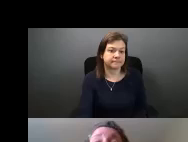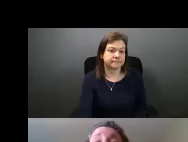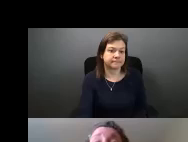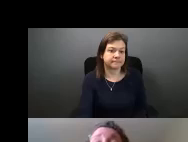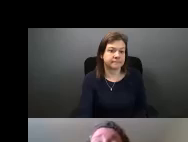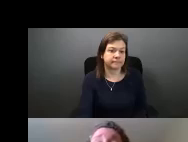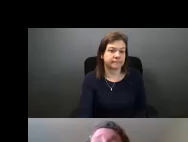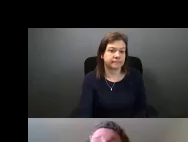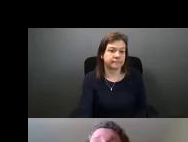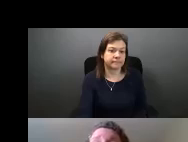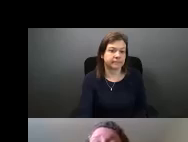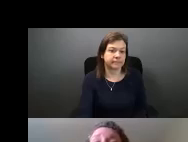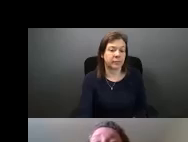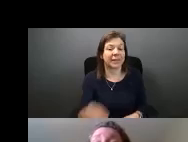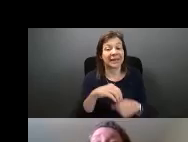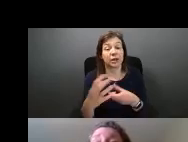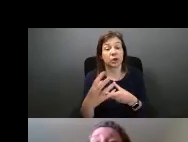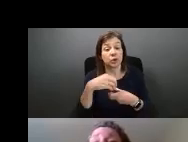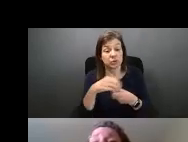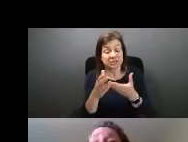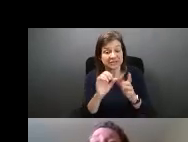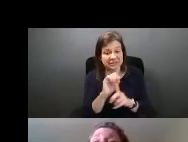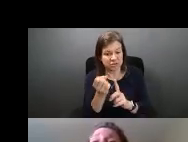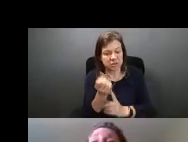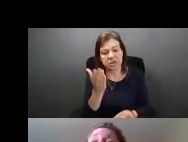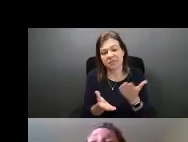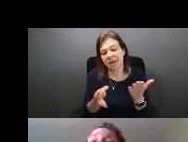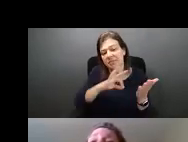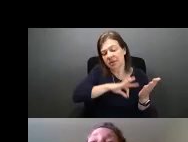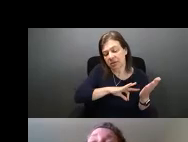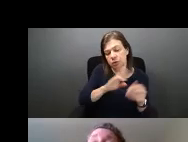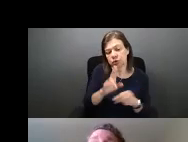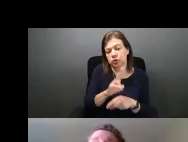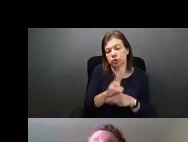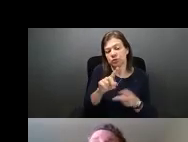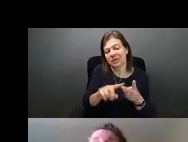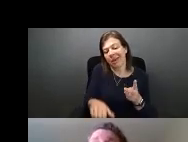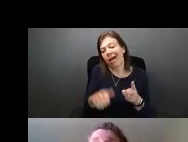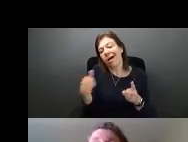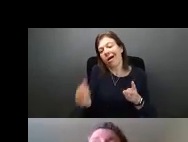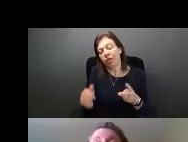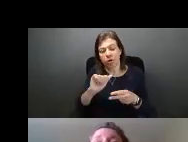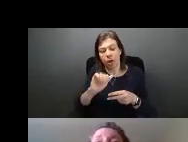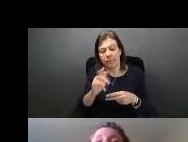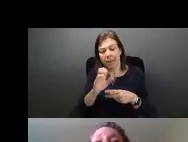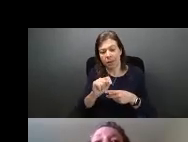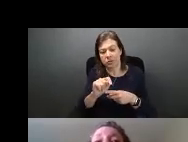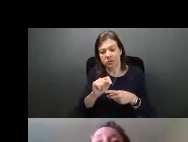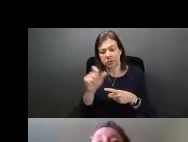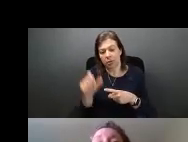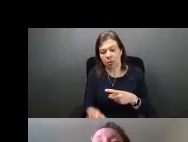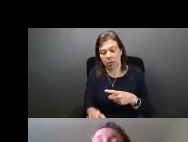In an inclusive situation, it may be useful for you to use the other amount column